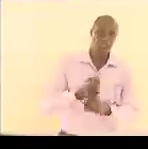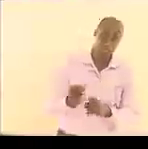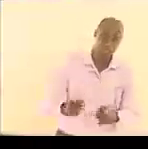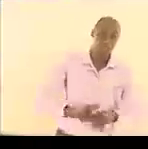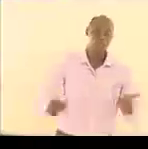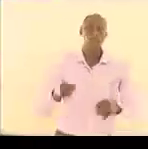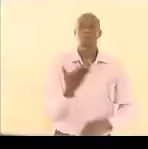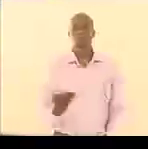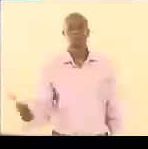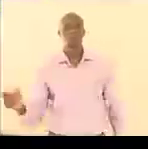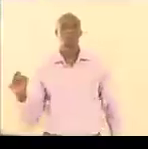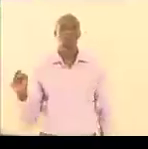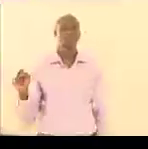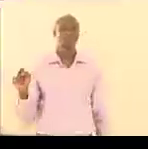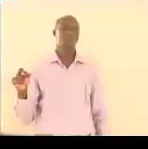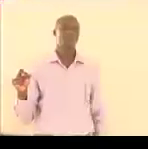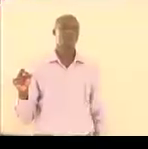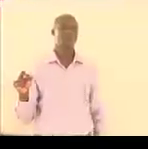but also